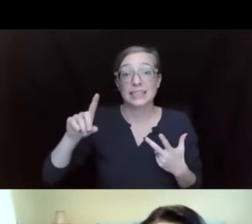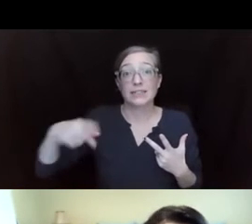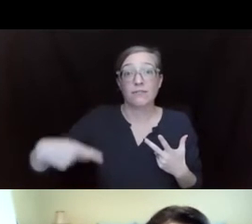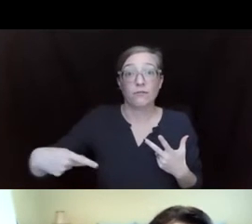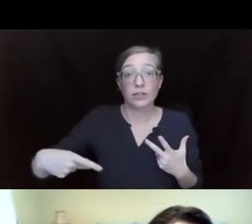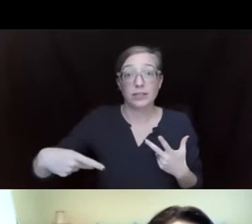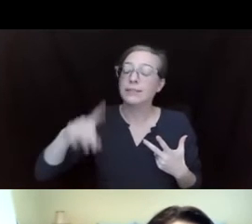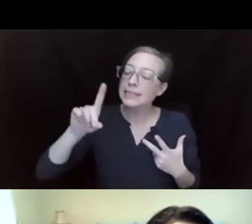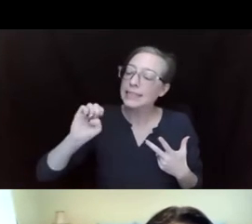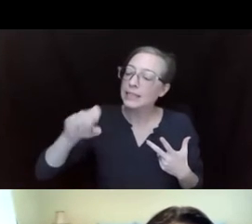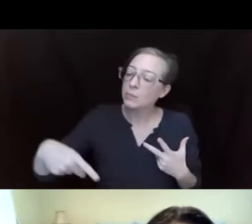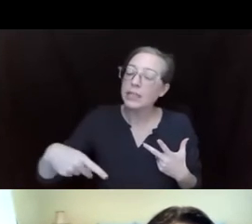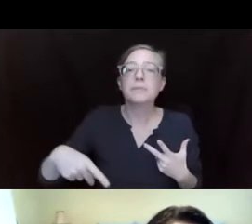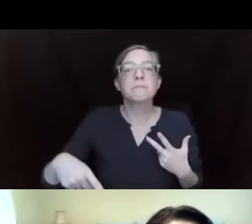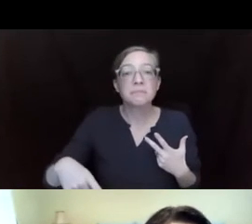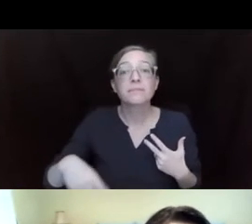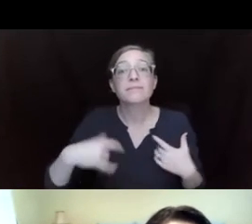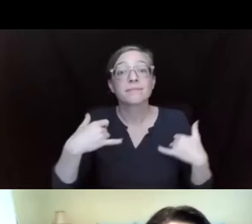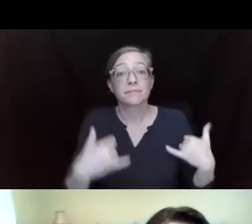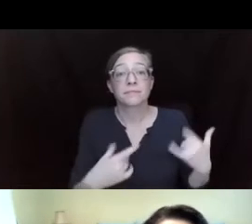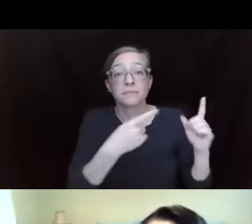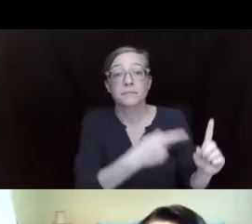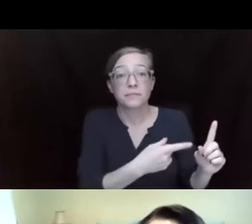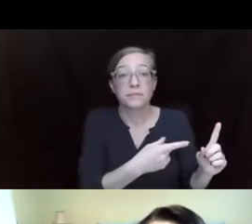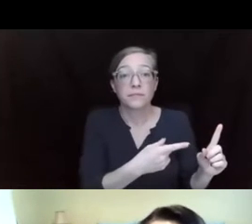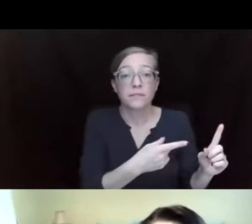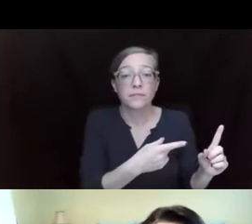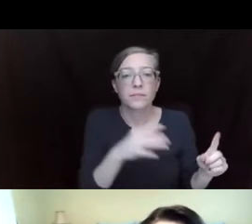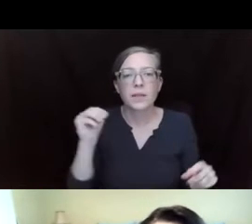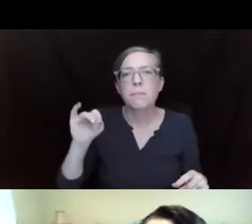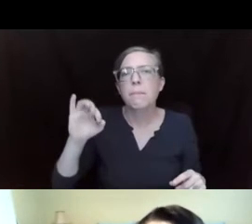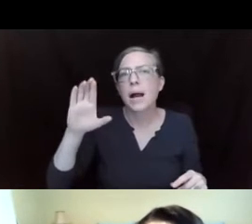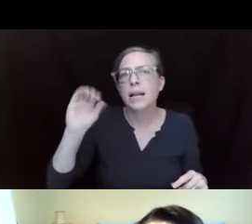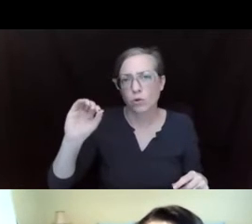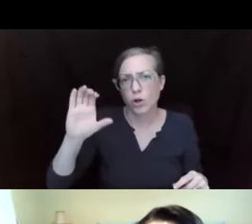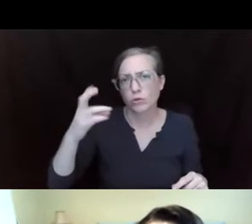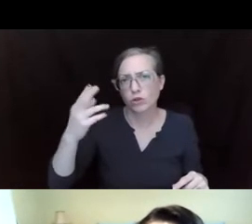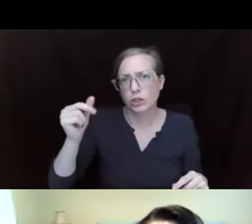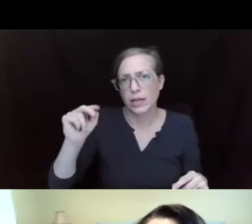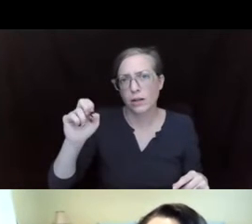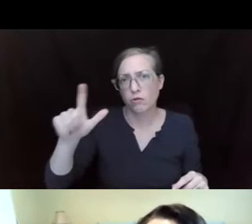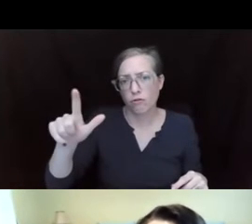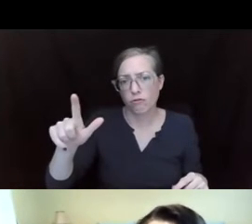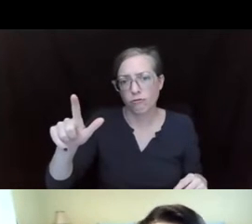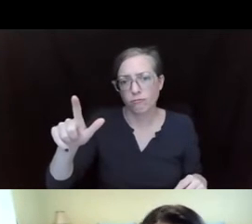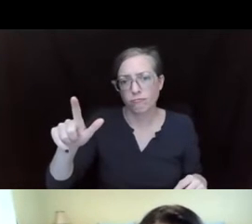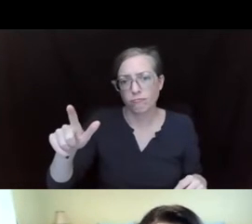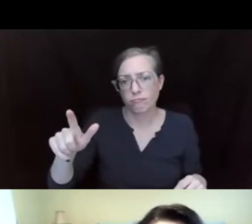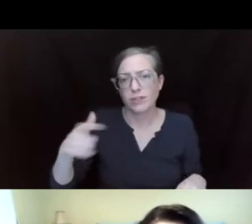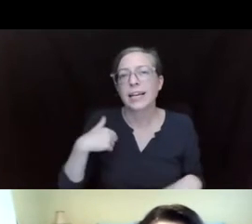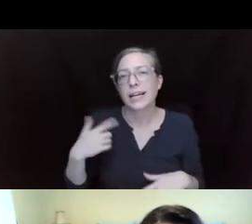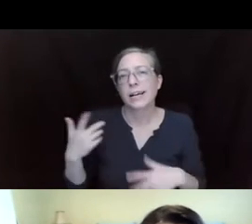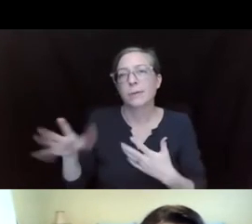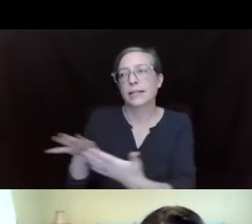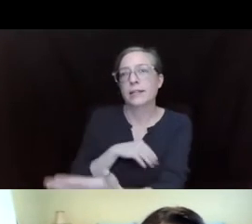the forces that we have. This is a microchannel, and this is actually built from dimension. I got the image from our AutoCAD modeling. This